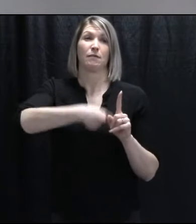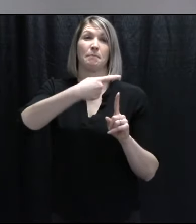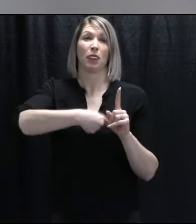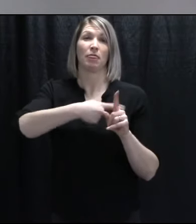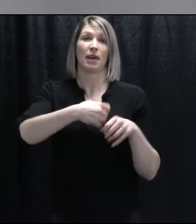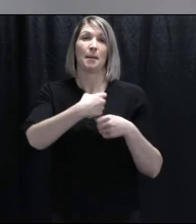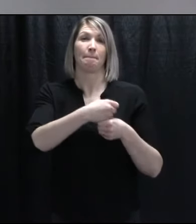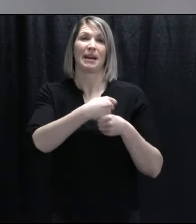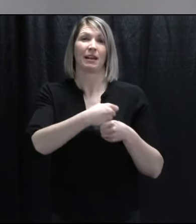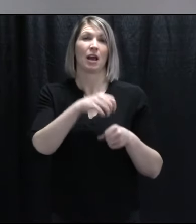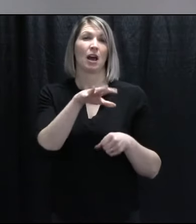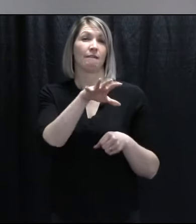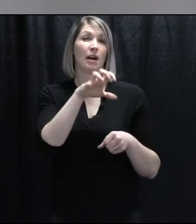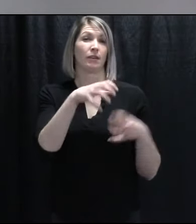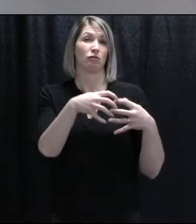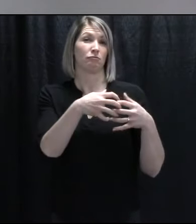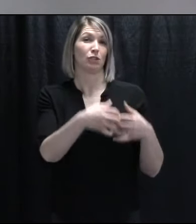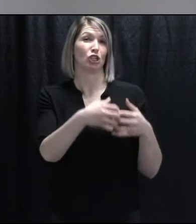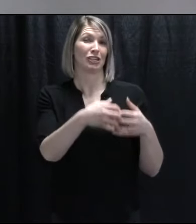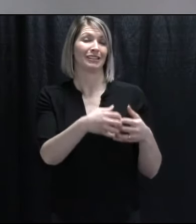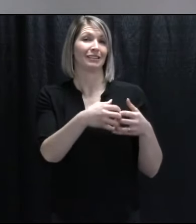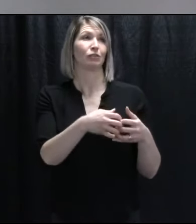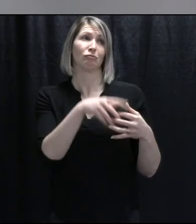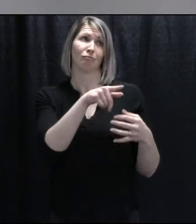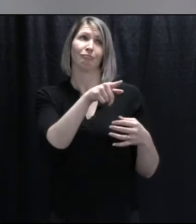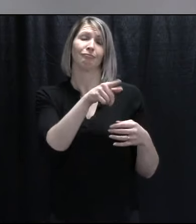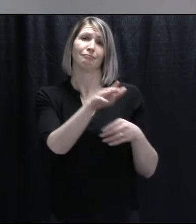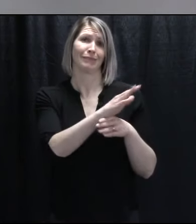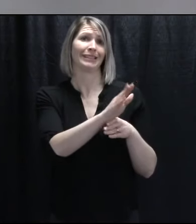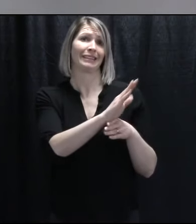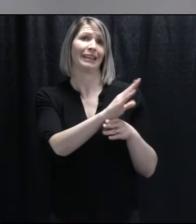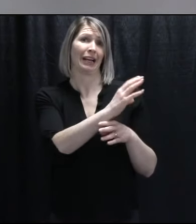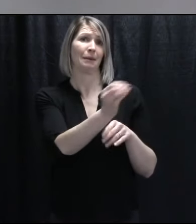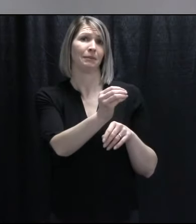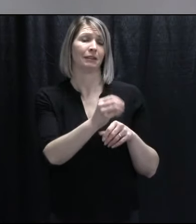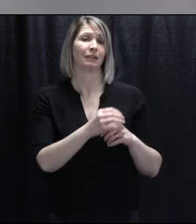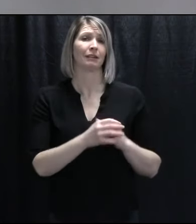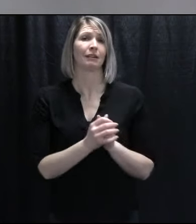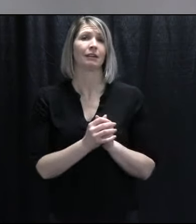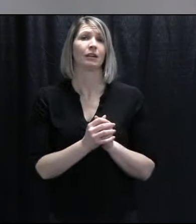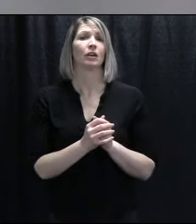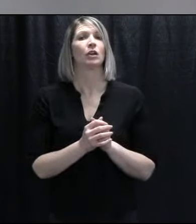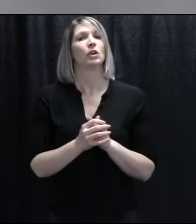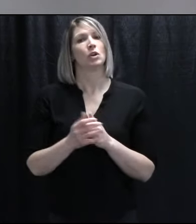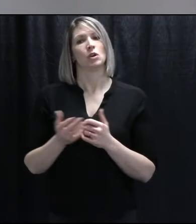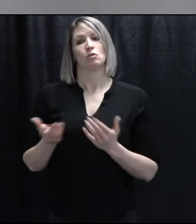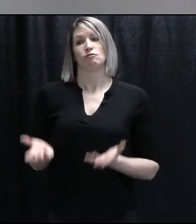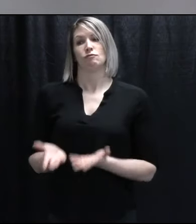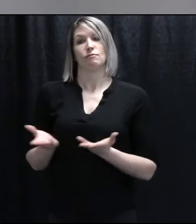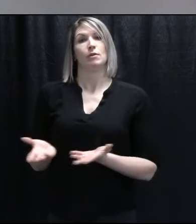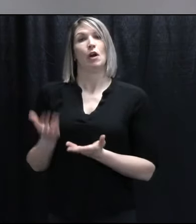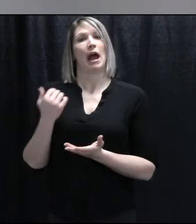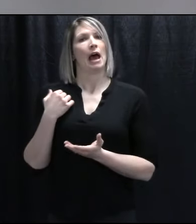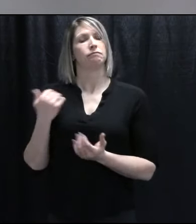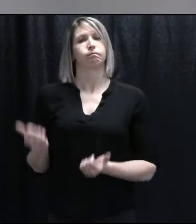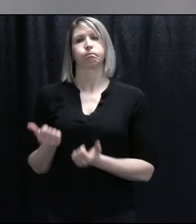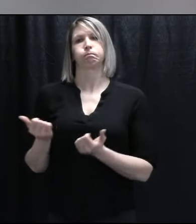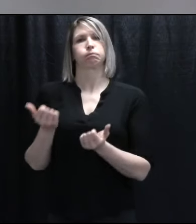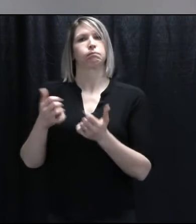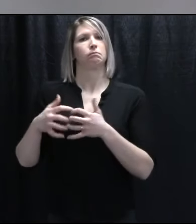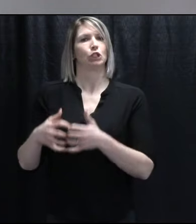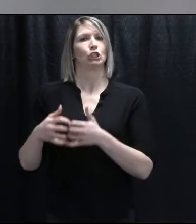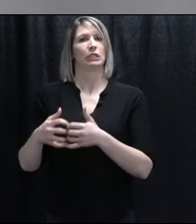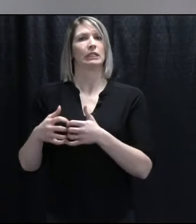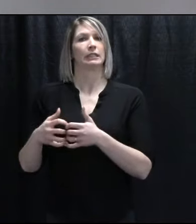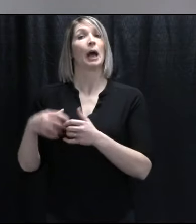round the clock. We have a 50% excess of ventilators over and above the ICU beds we have in